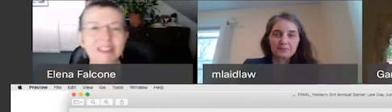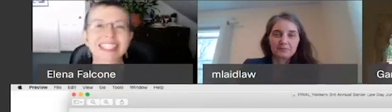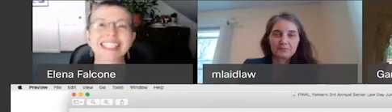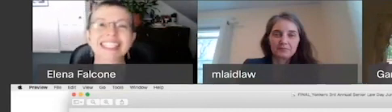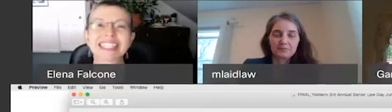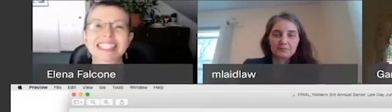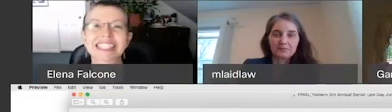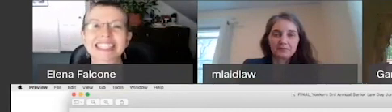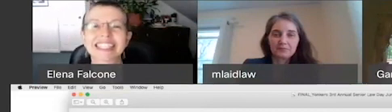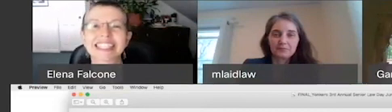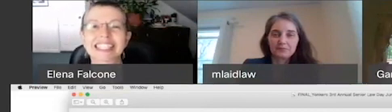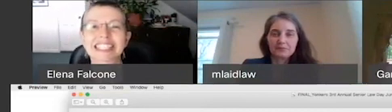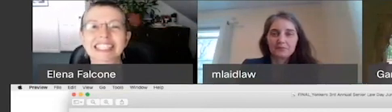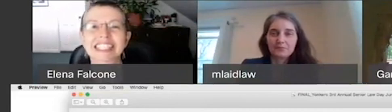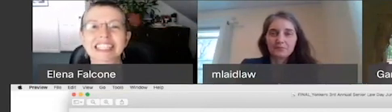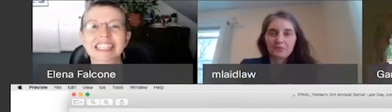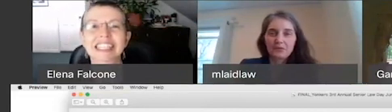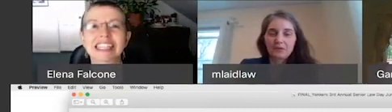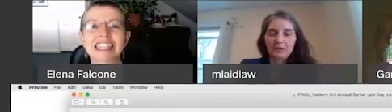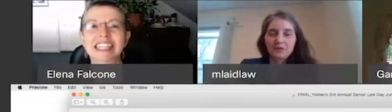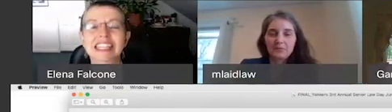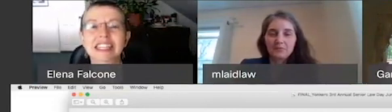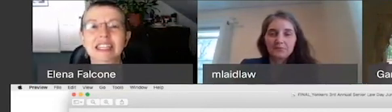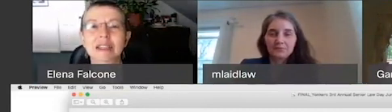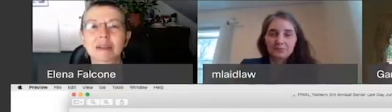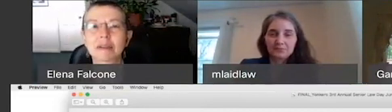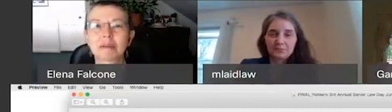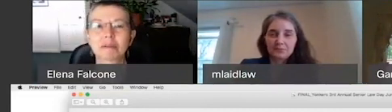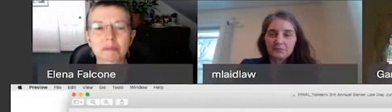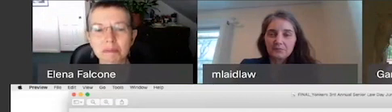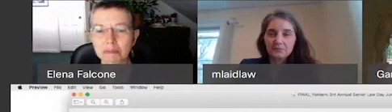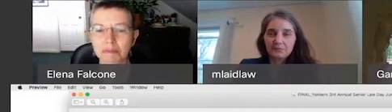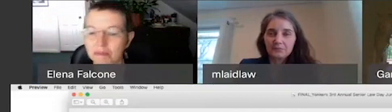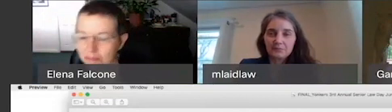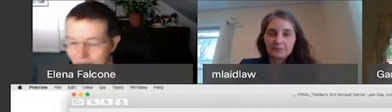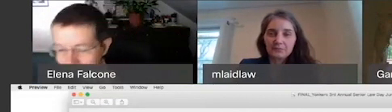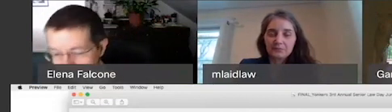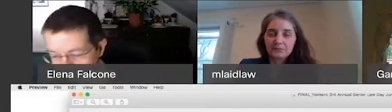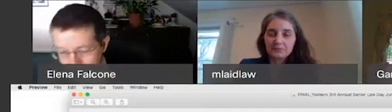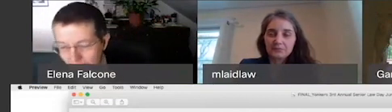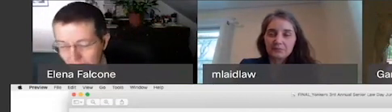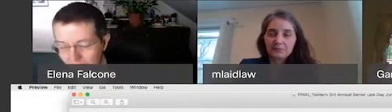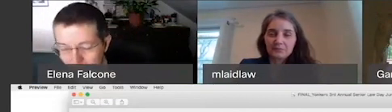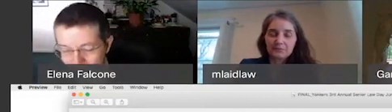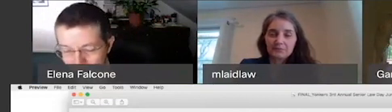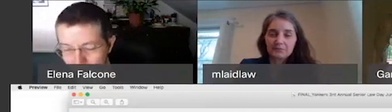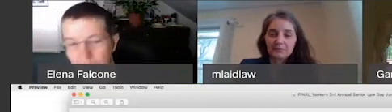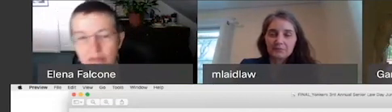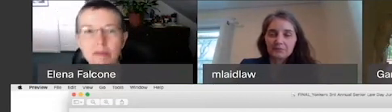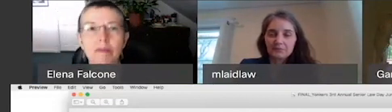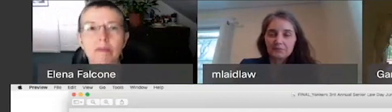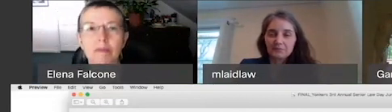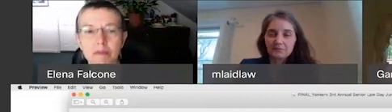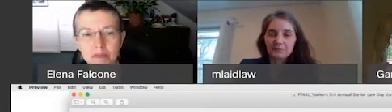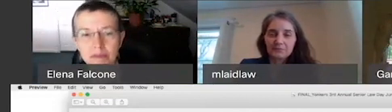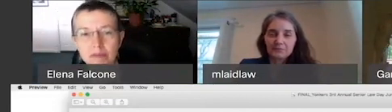Thanks to Maura for really setting the stage for me to talk about some of the really important changes to the